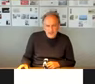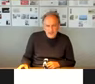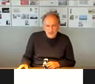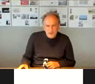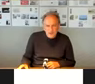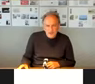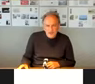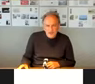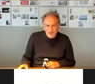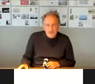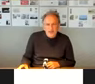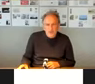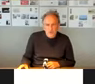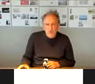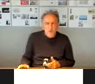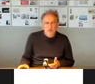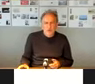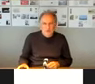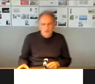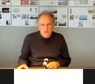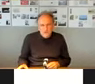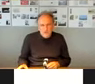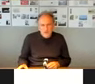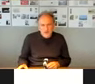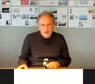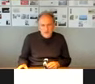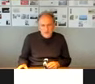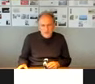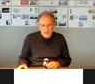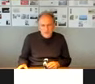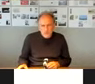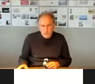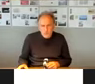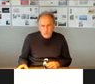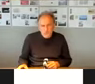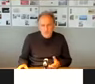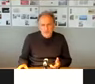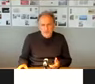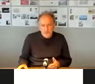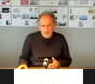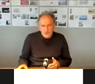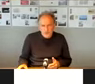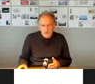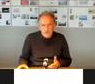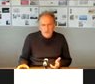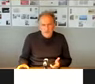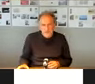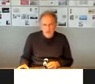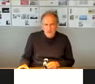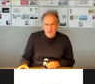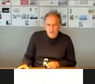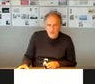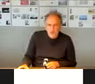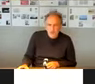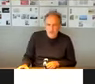playground on the roof with classrooms that cross through. So you can enter the classroom